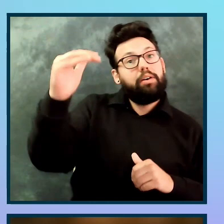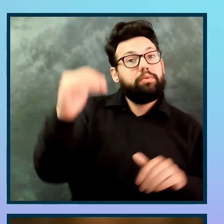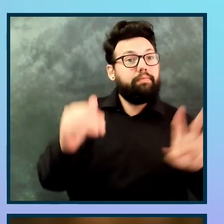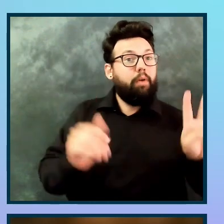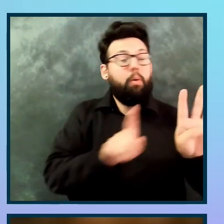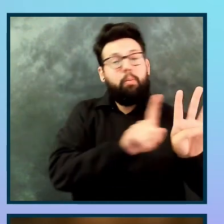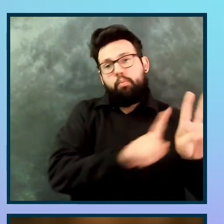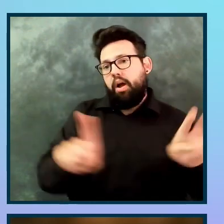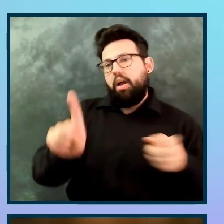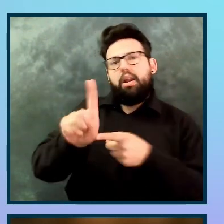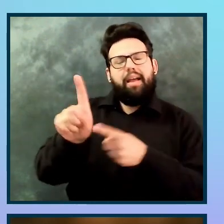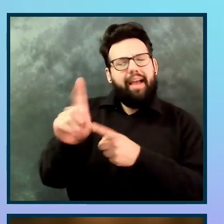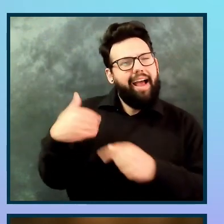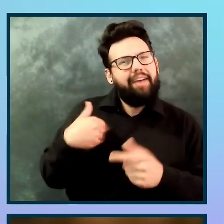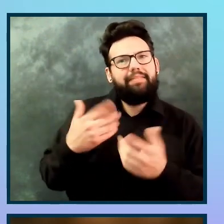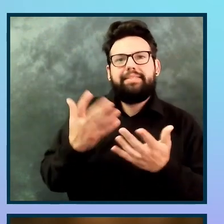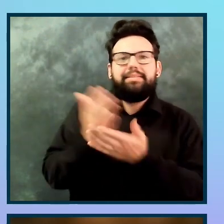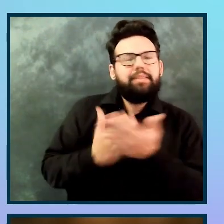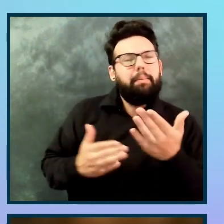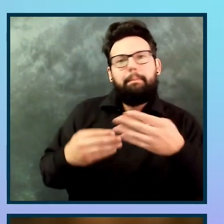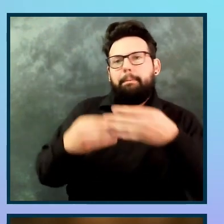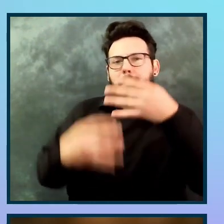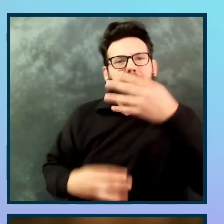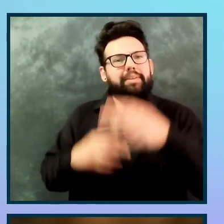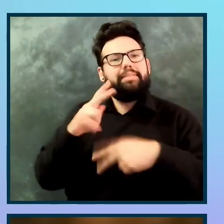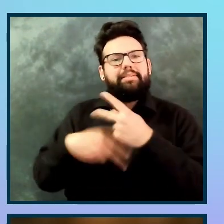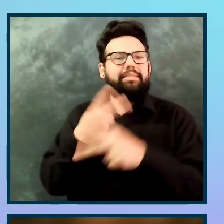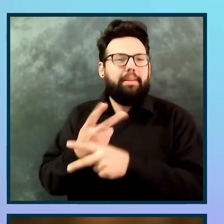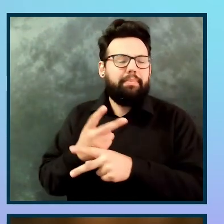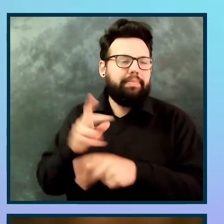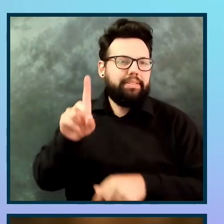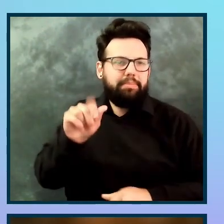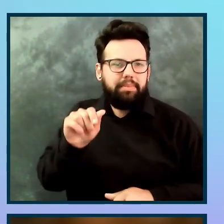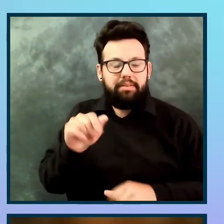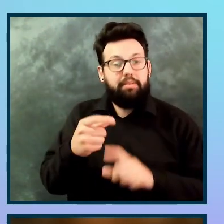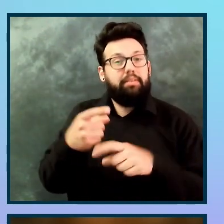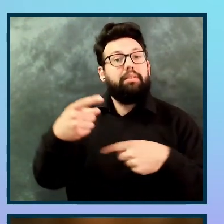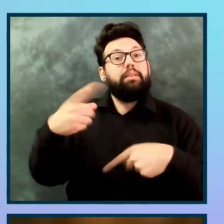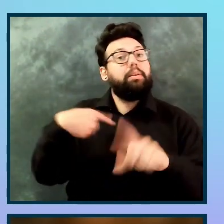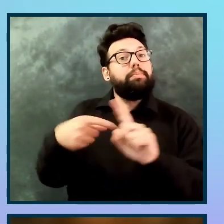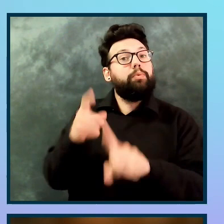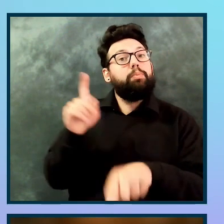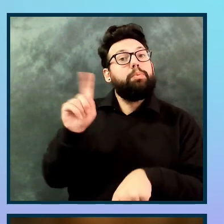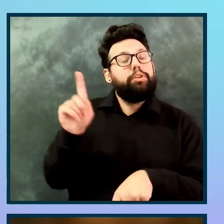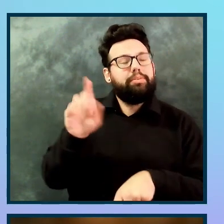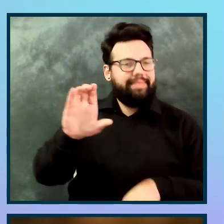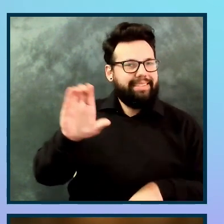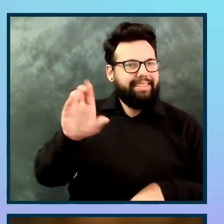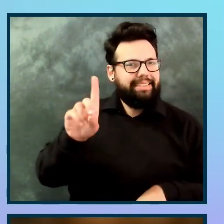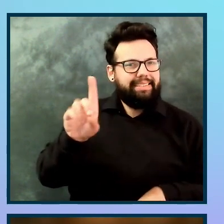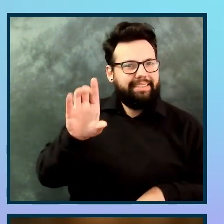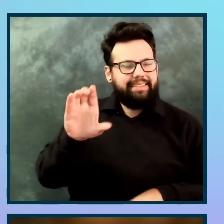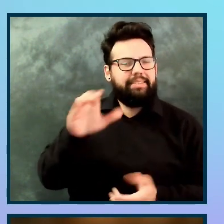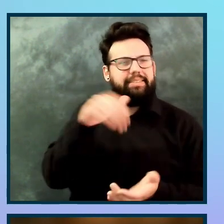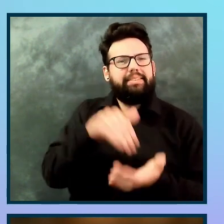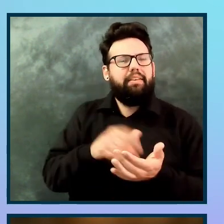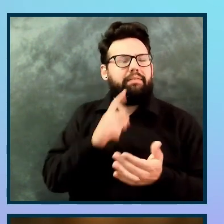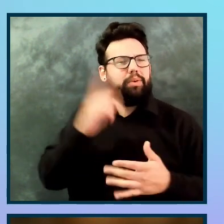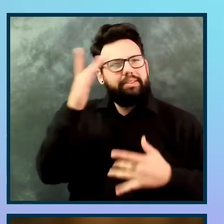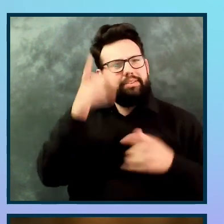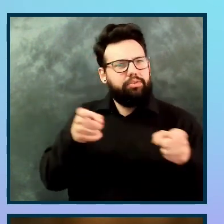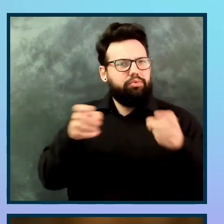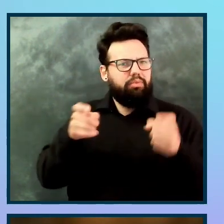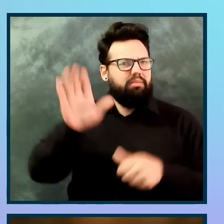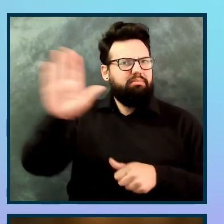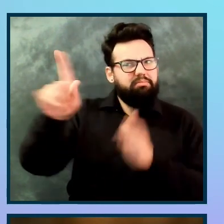of disability. And this number comes from the CDC, or Center for Disease Control. And so when we think